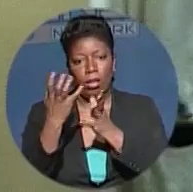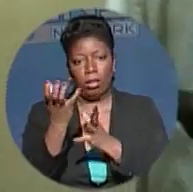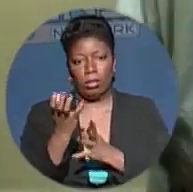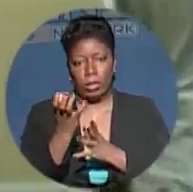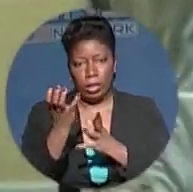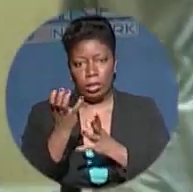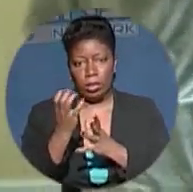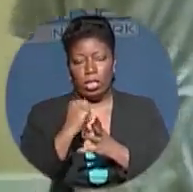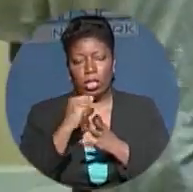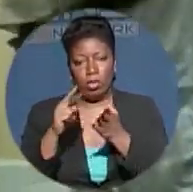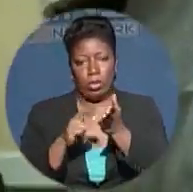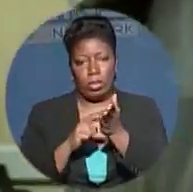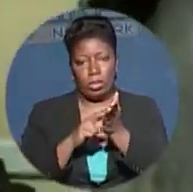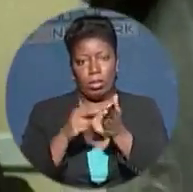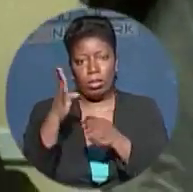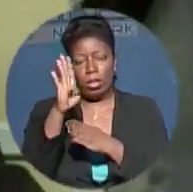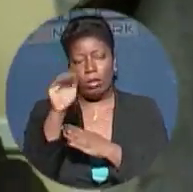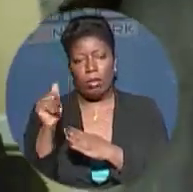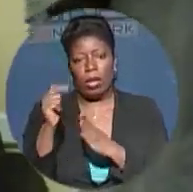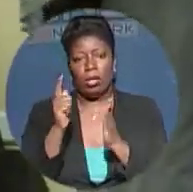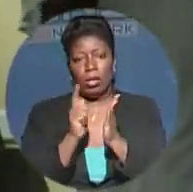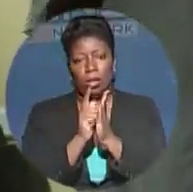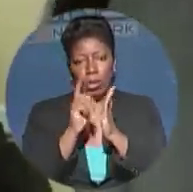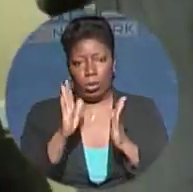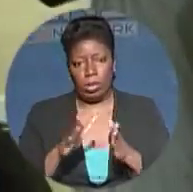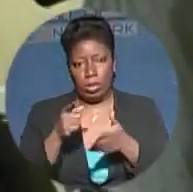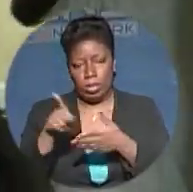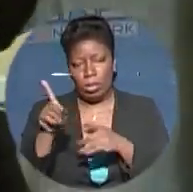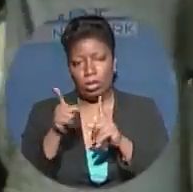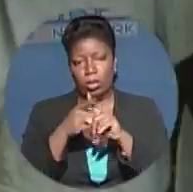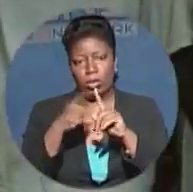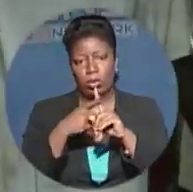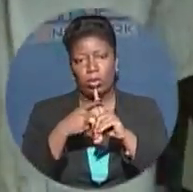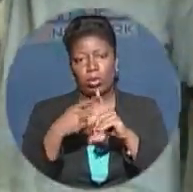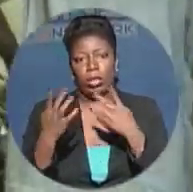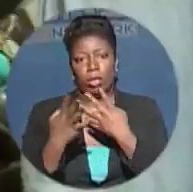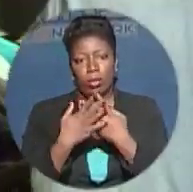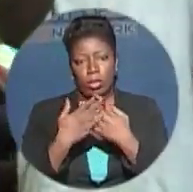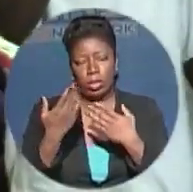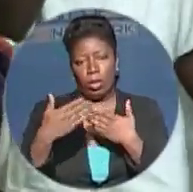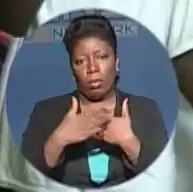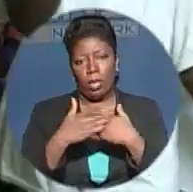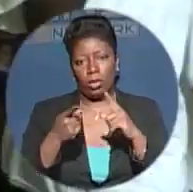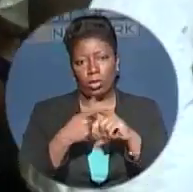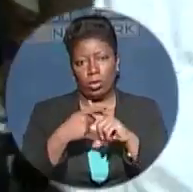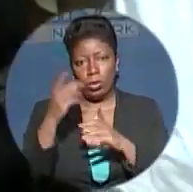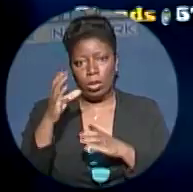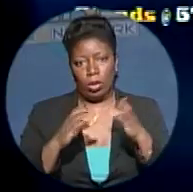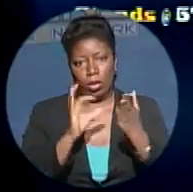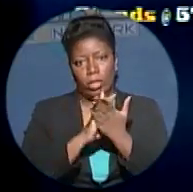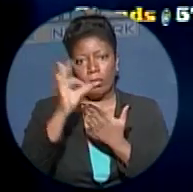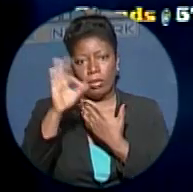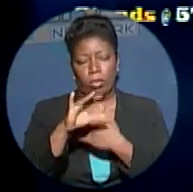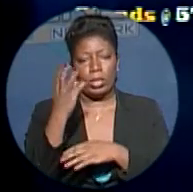counsel. He's been remanded to prison and is expected to reappear in court February 16th.